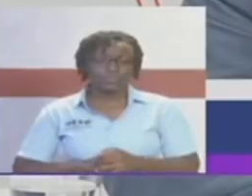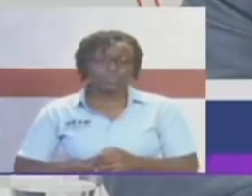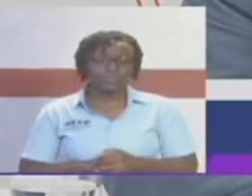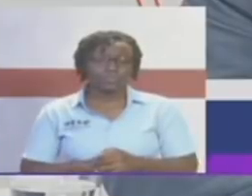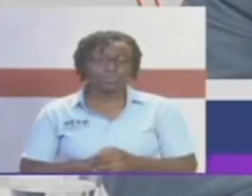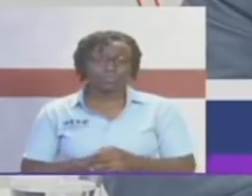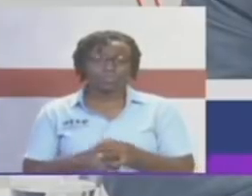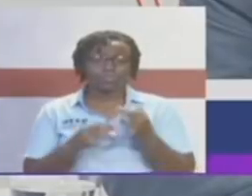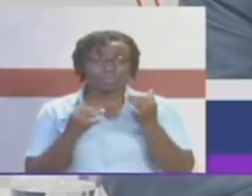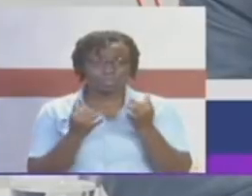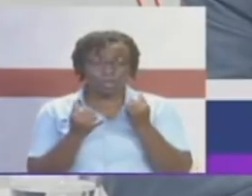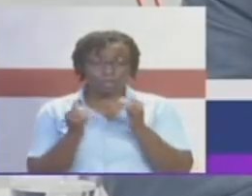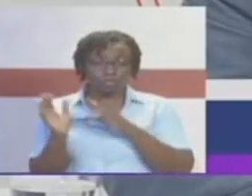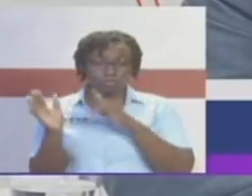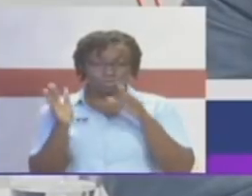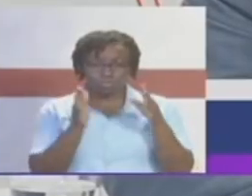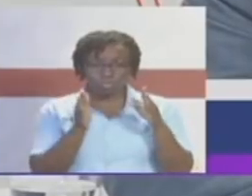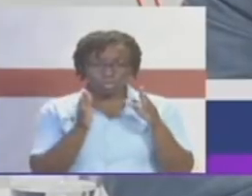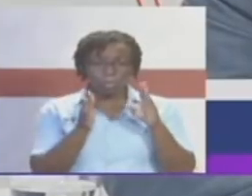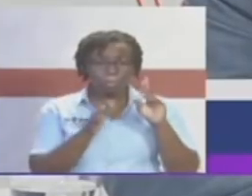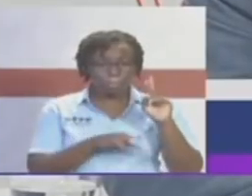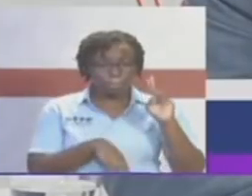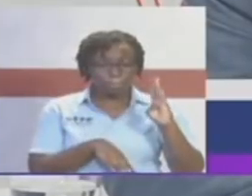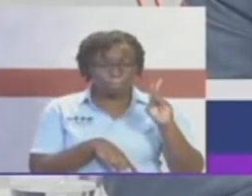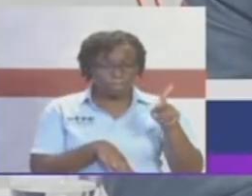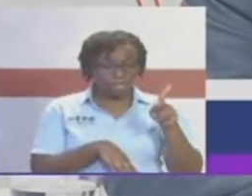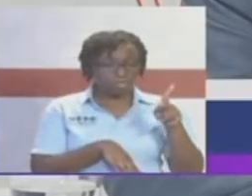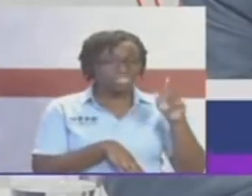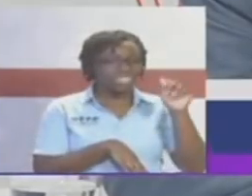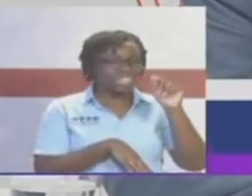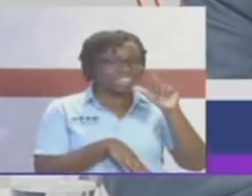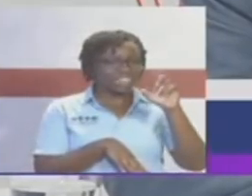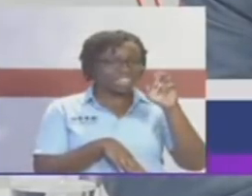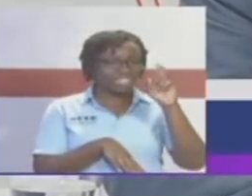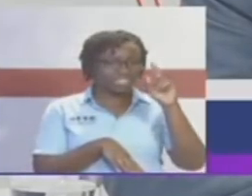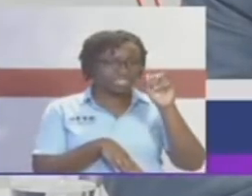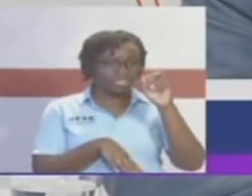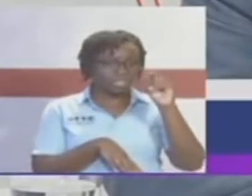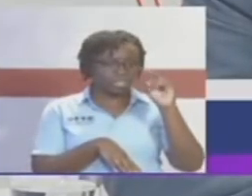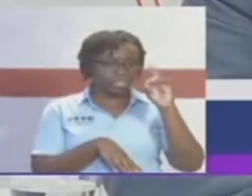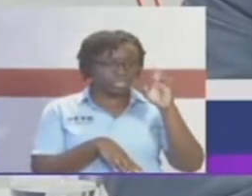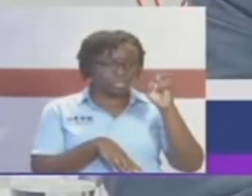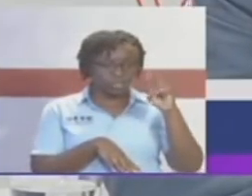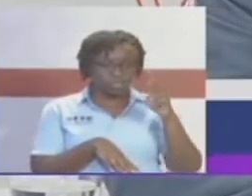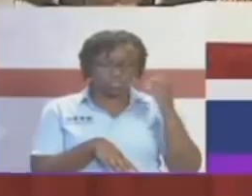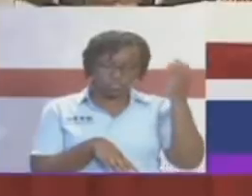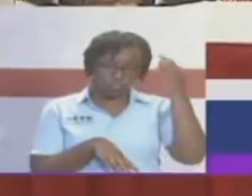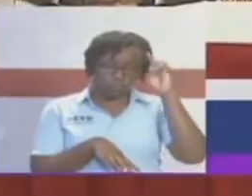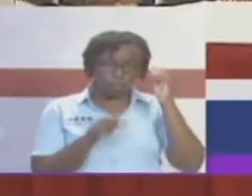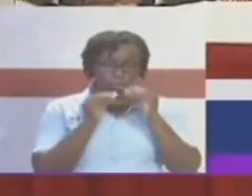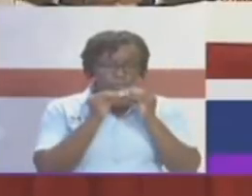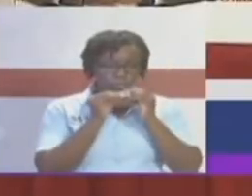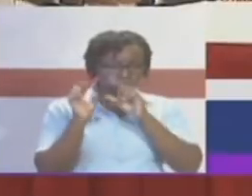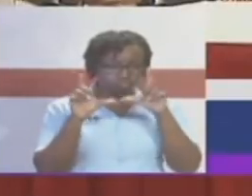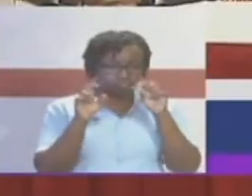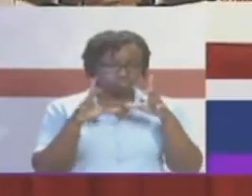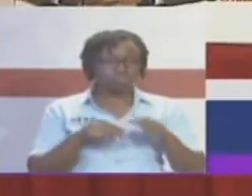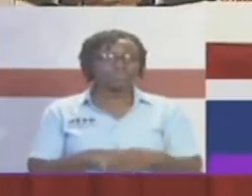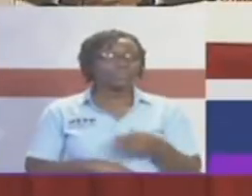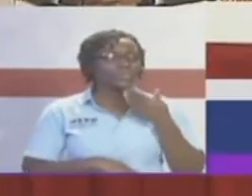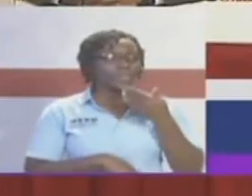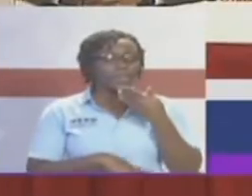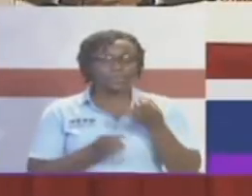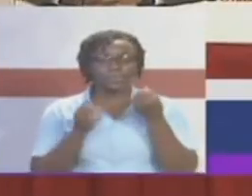to turn you back over to Mr. Alexander for the rest of the presentations this morning. Thank you very much, Dr.